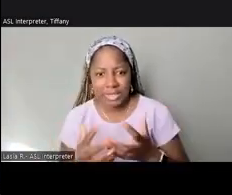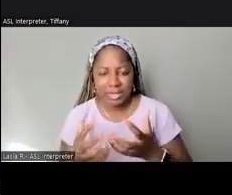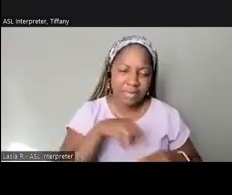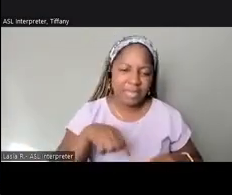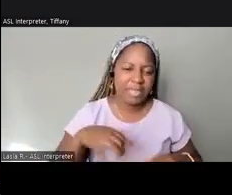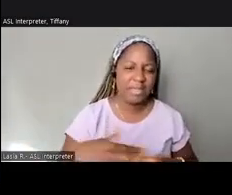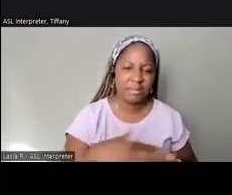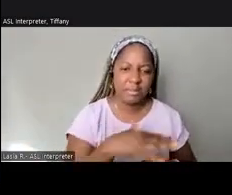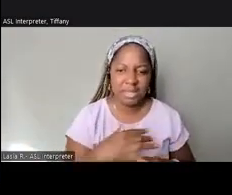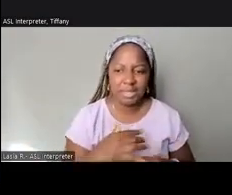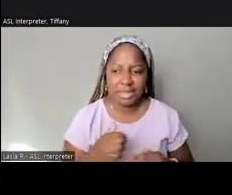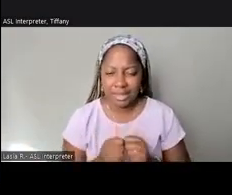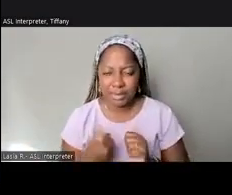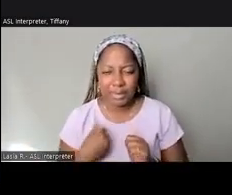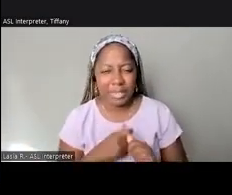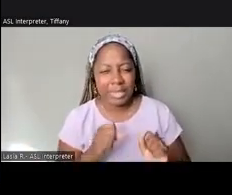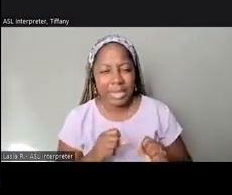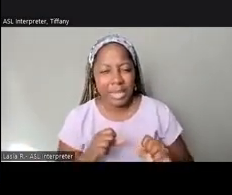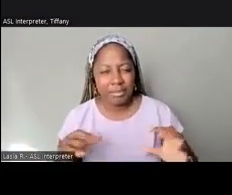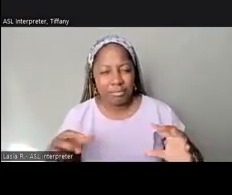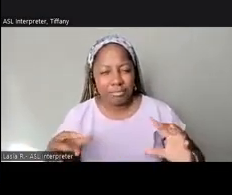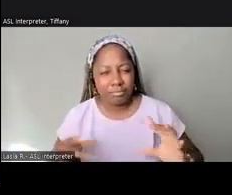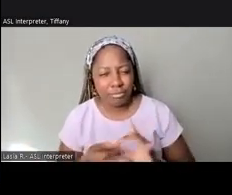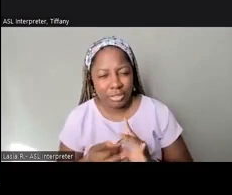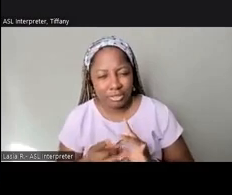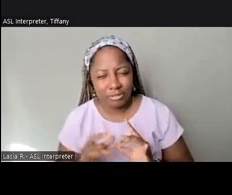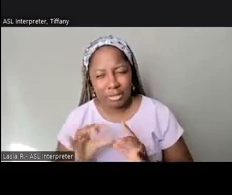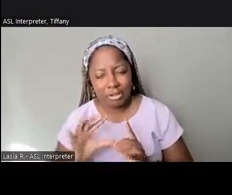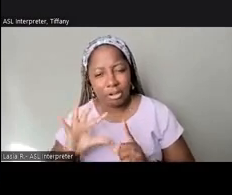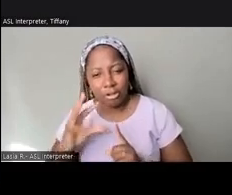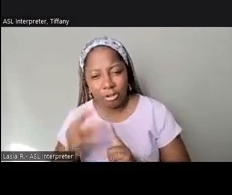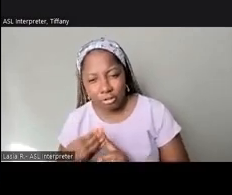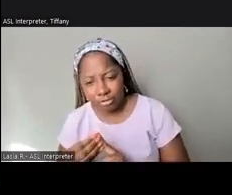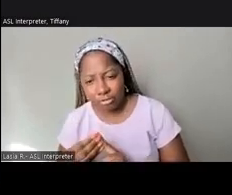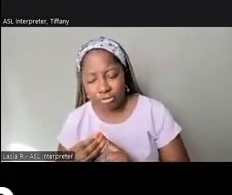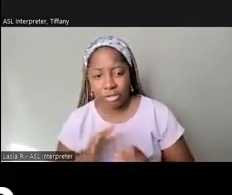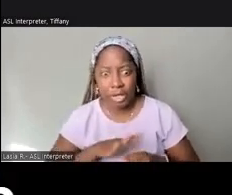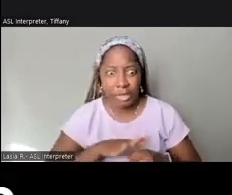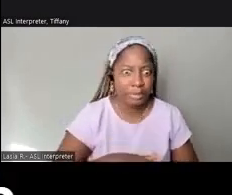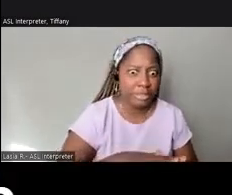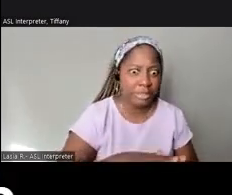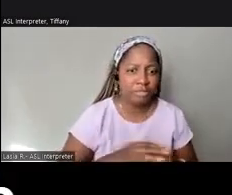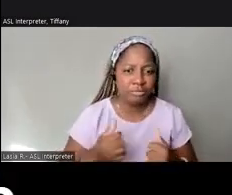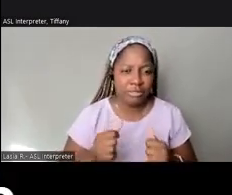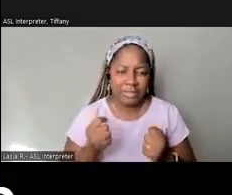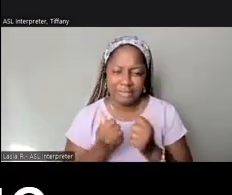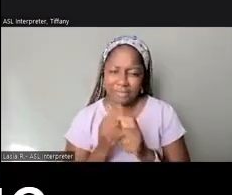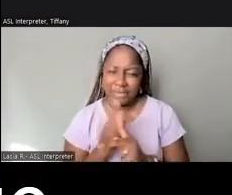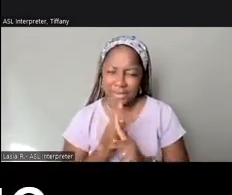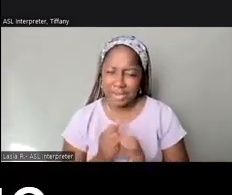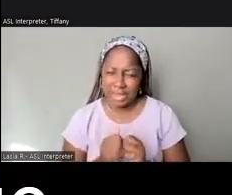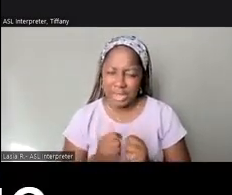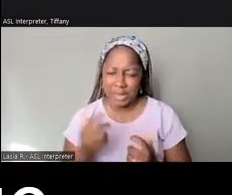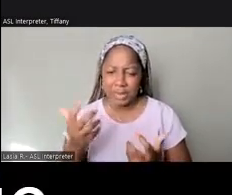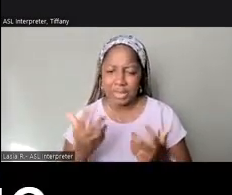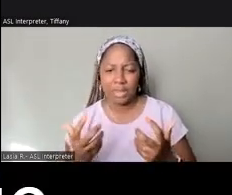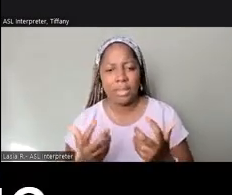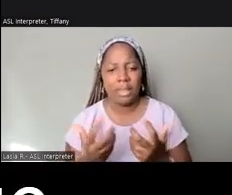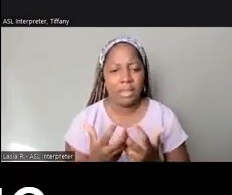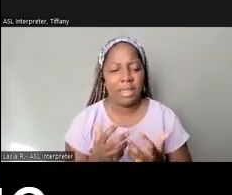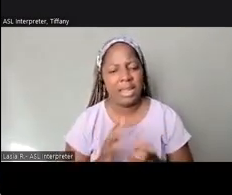can bridge maybe sort of a culture to sort of the oppression that is going on, so that we can sort of navigate away from oppression and sort